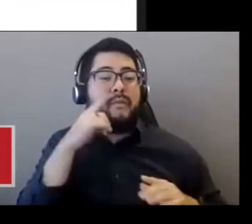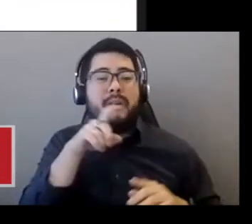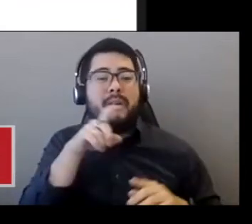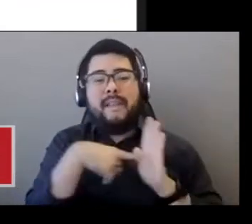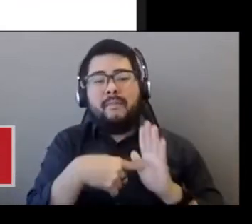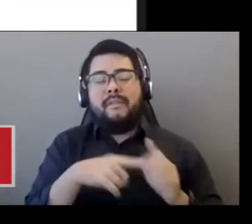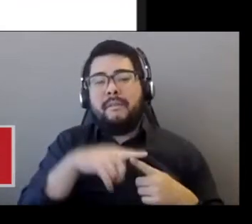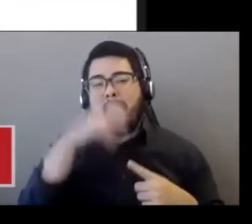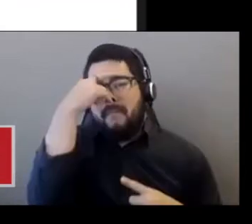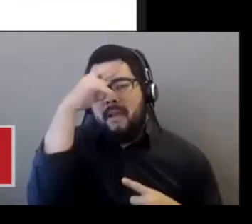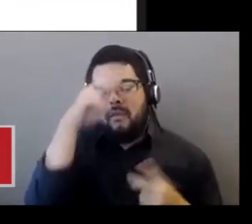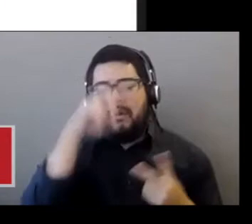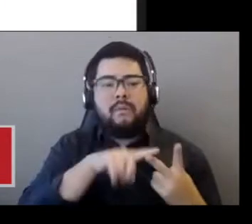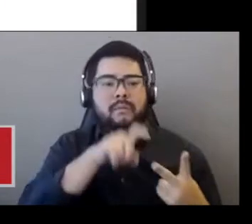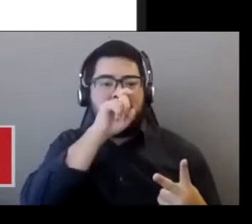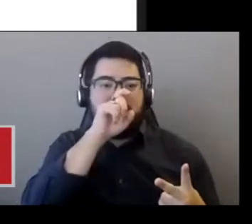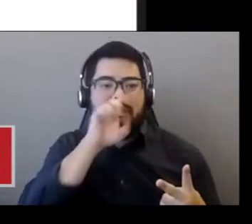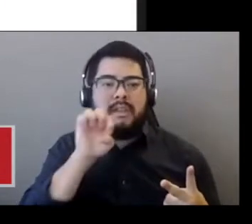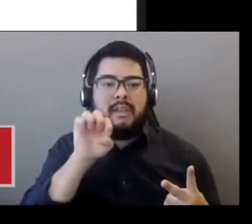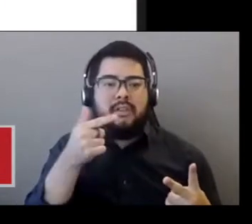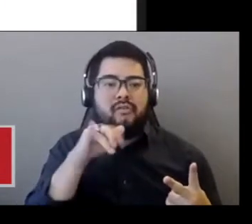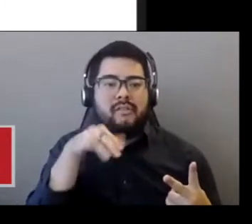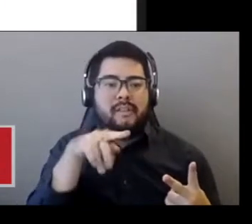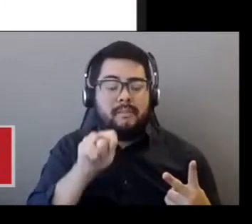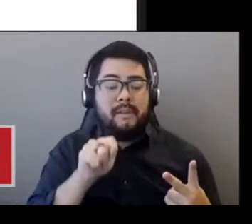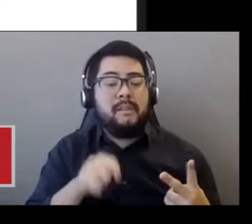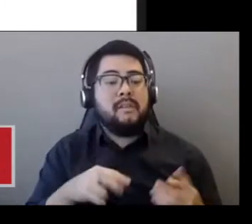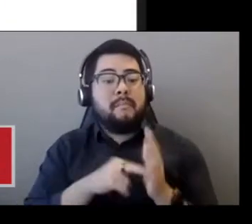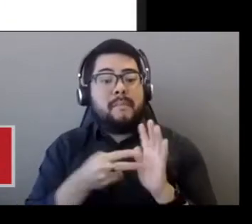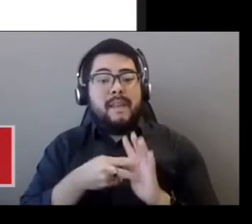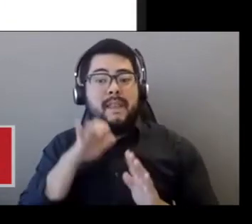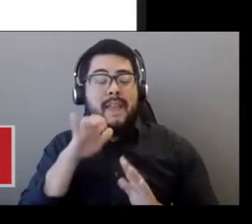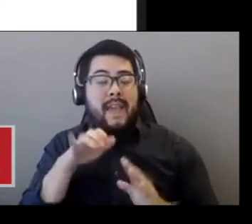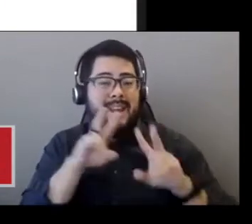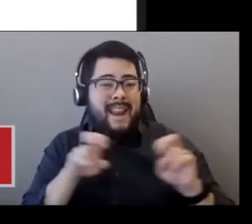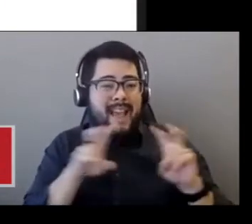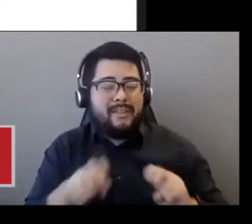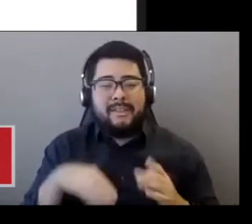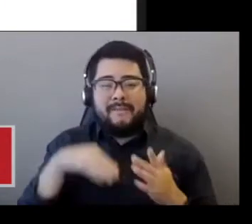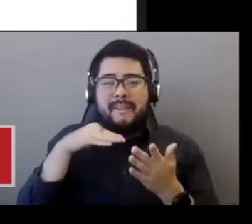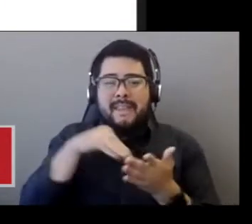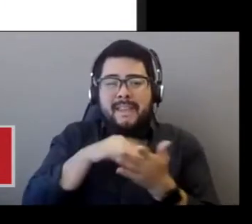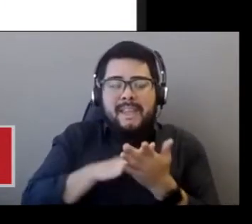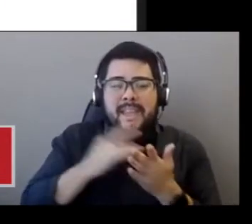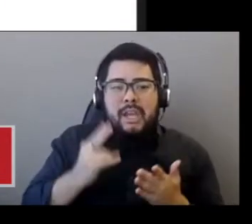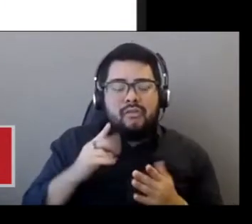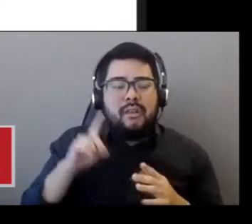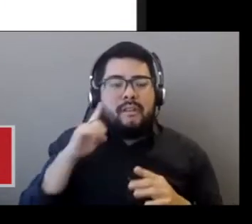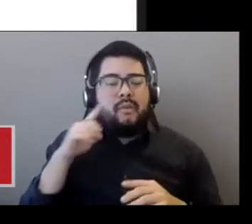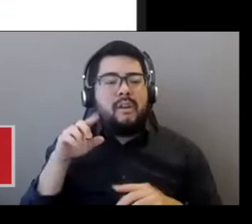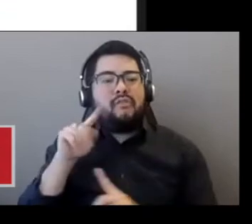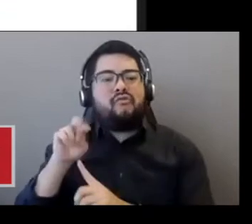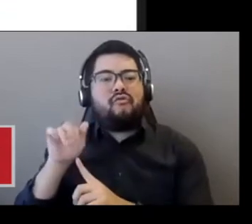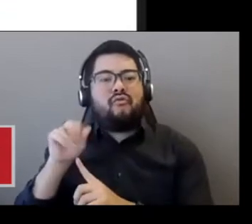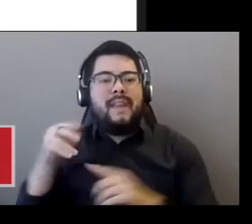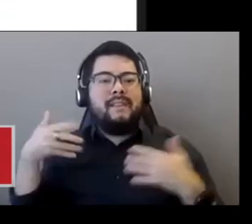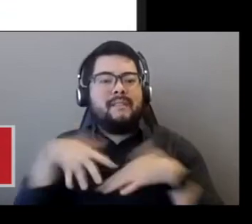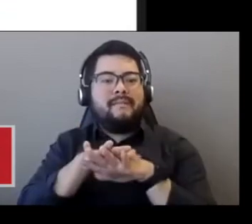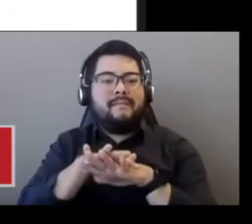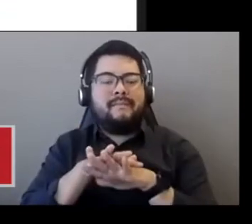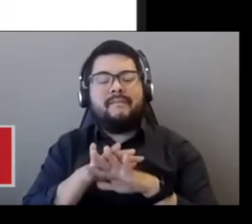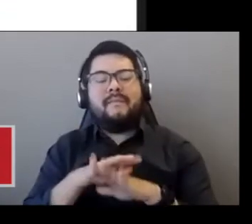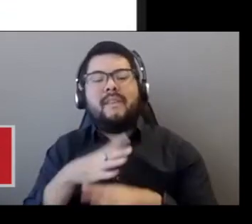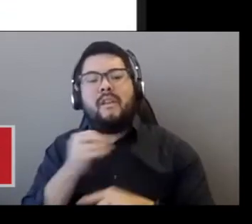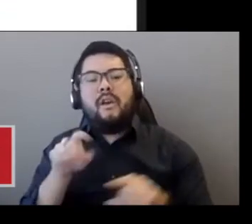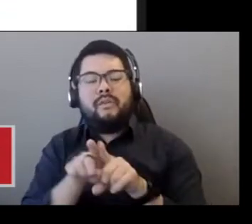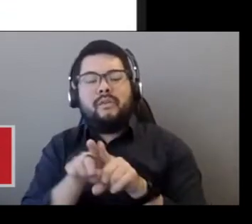Mexico. So this analysis and documented histories of transnational and multiracial alliances in Dr. Prashad's